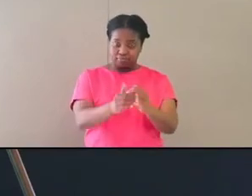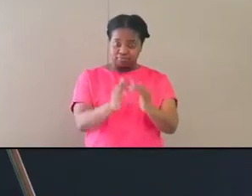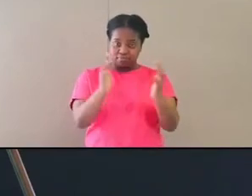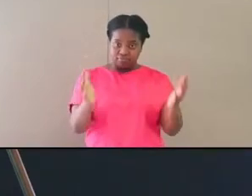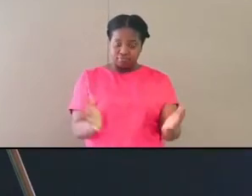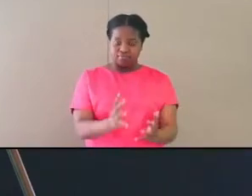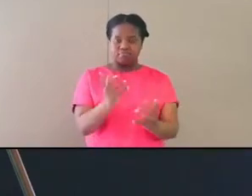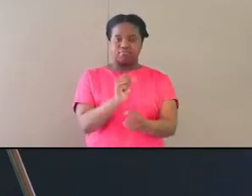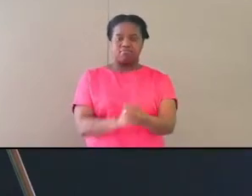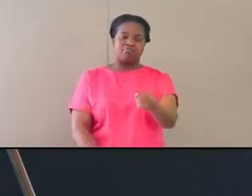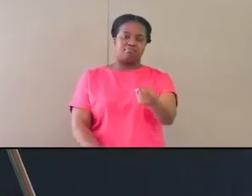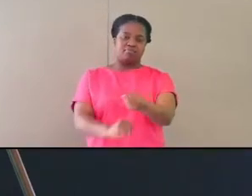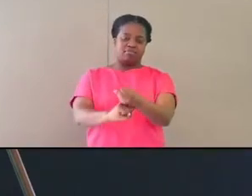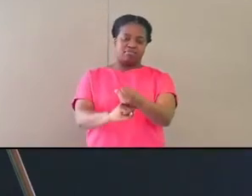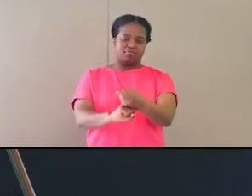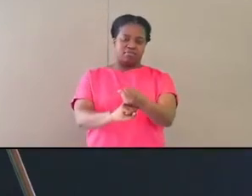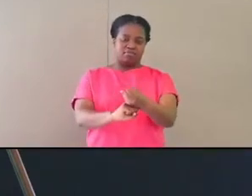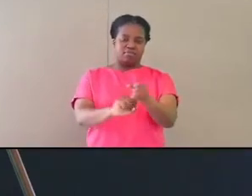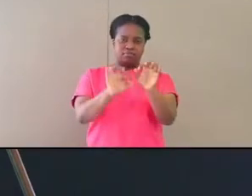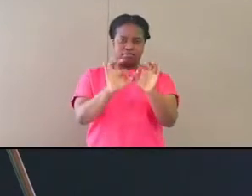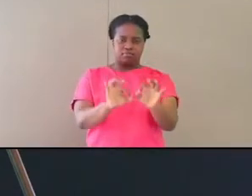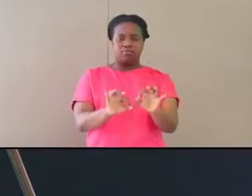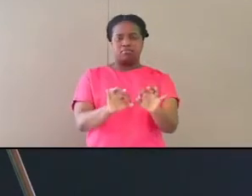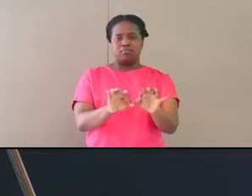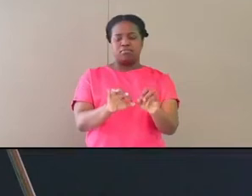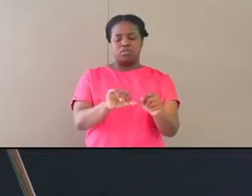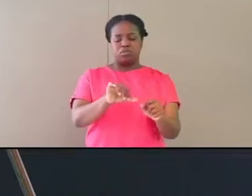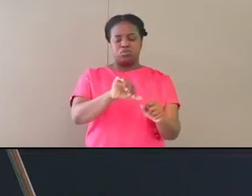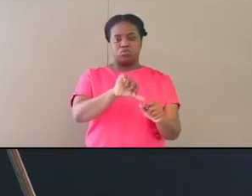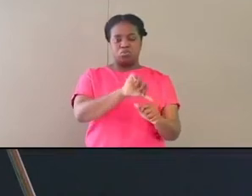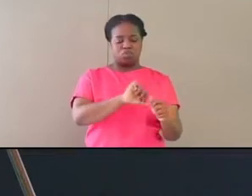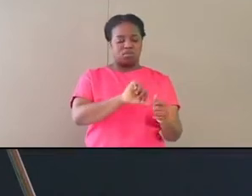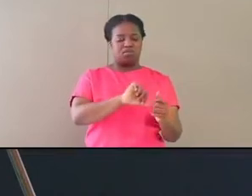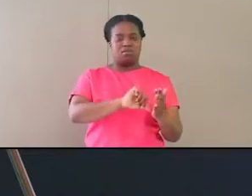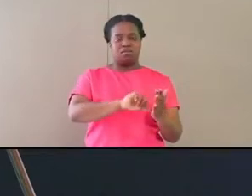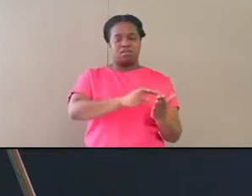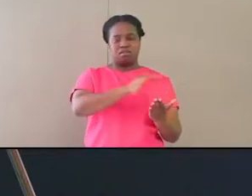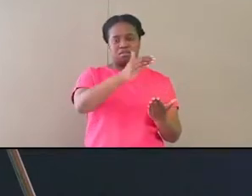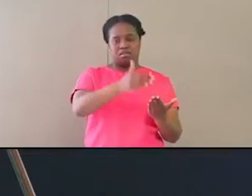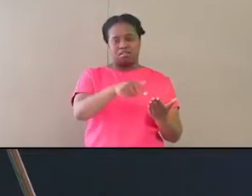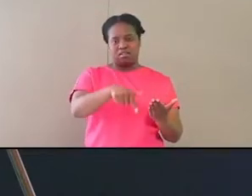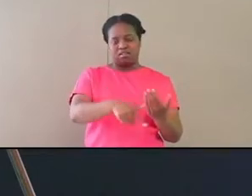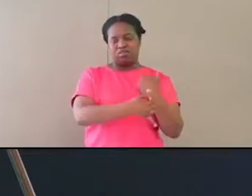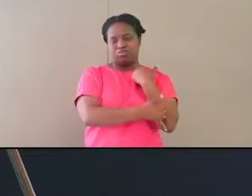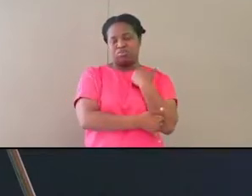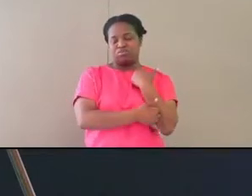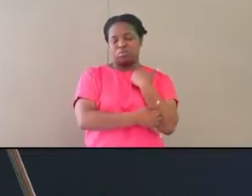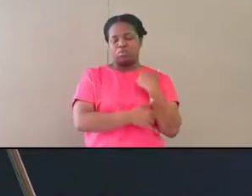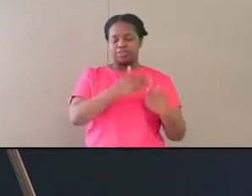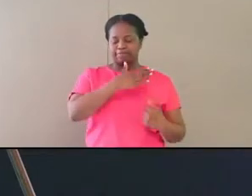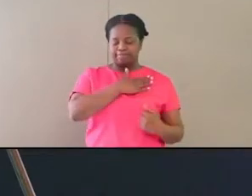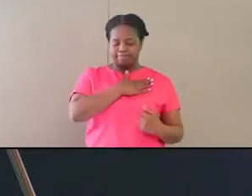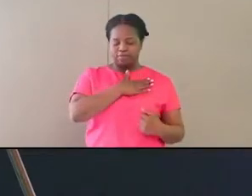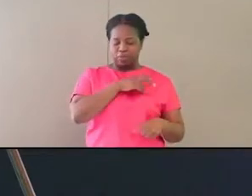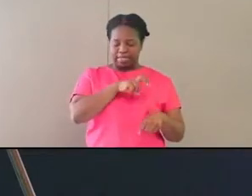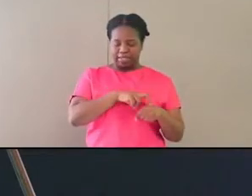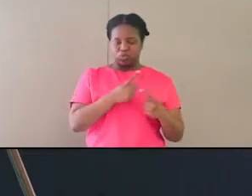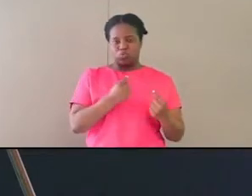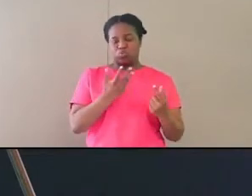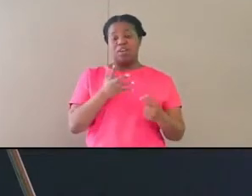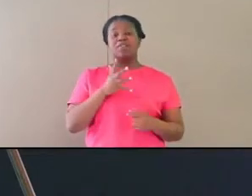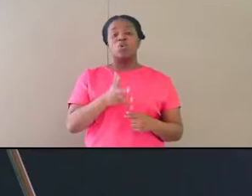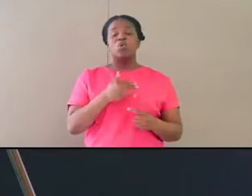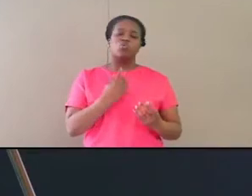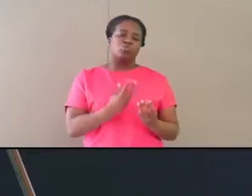and supporting a stable and sustainable social protection system in this country we owe it to all the children in